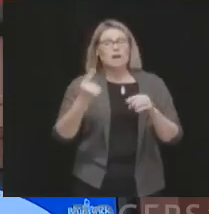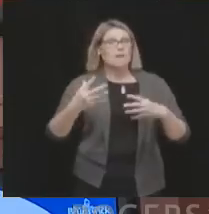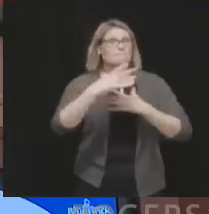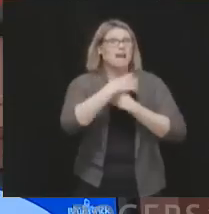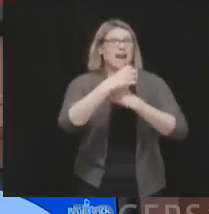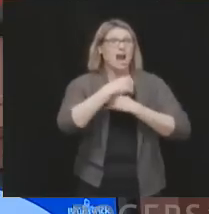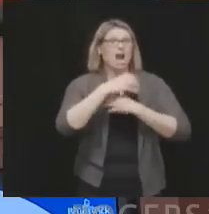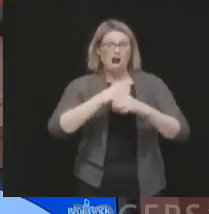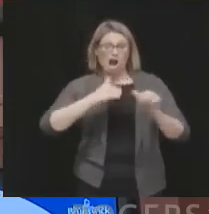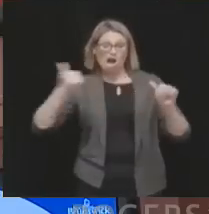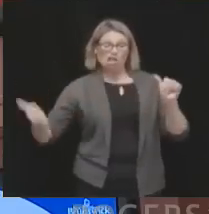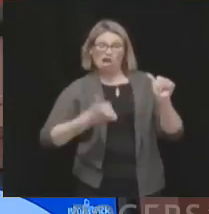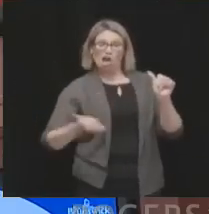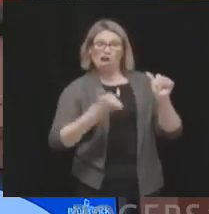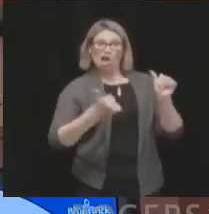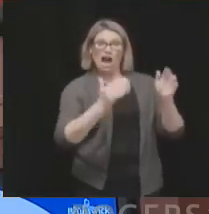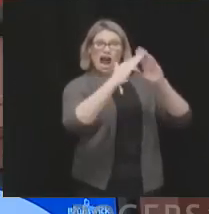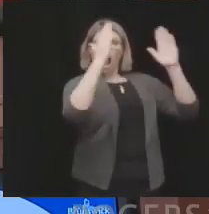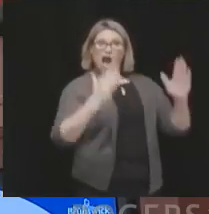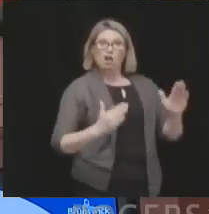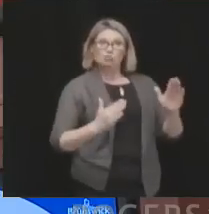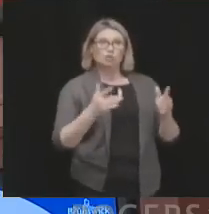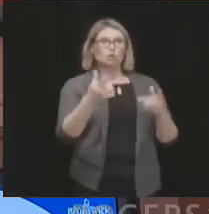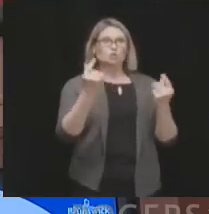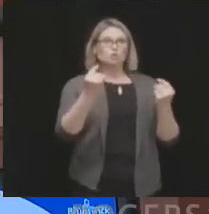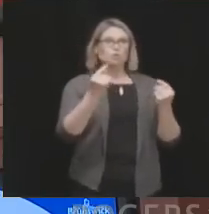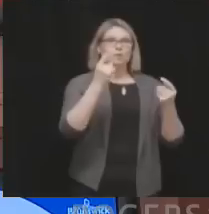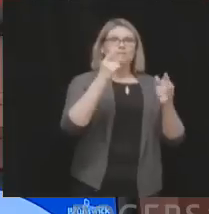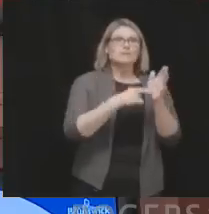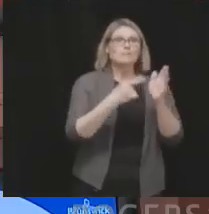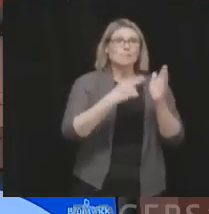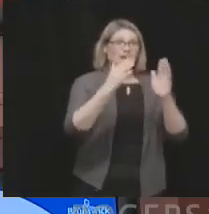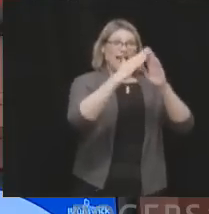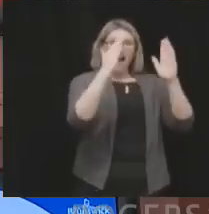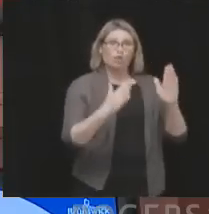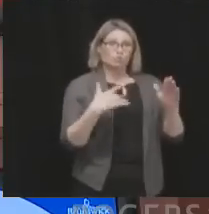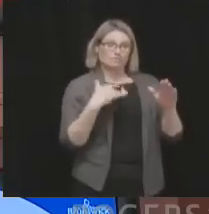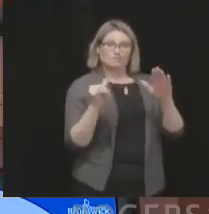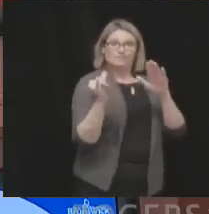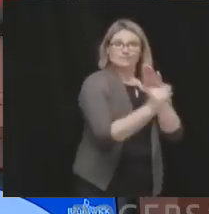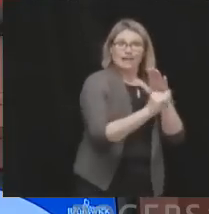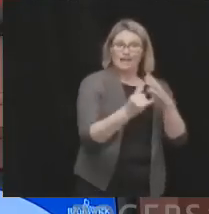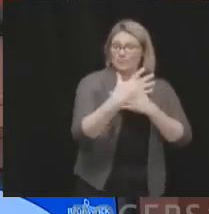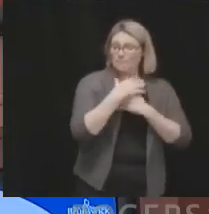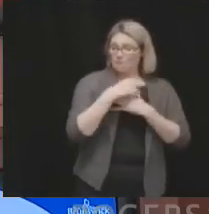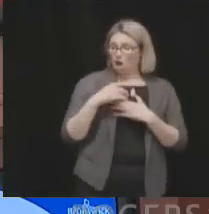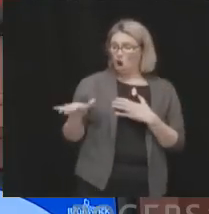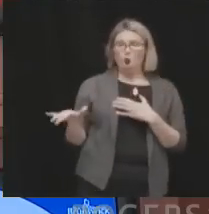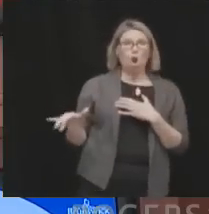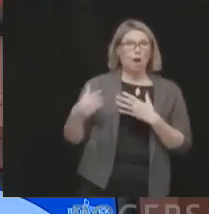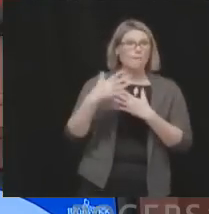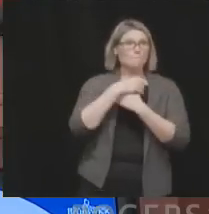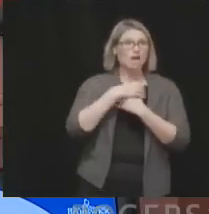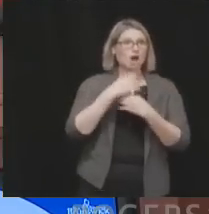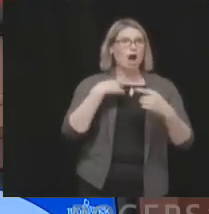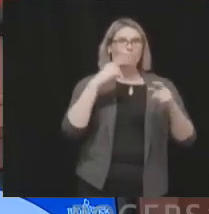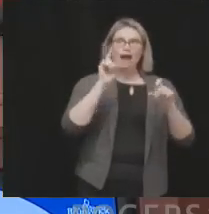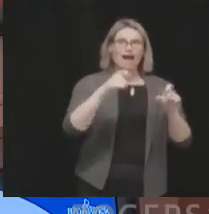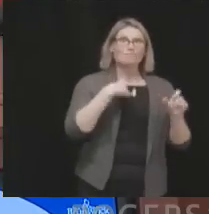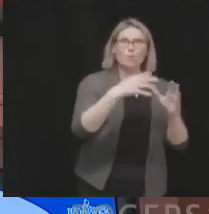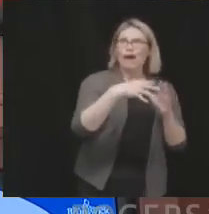itself in the form of asymptomatic people who are carrying the virus.